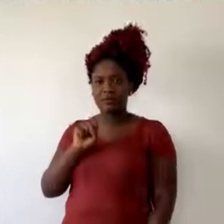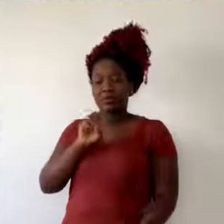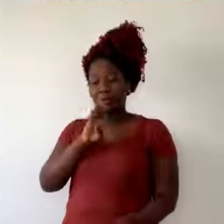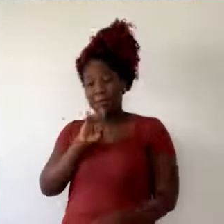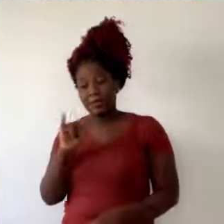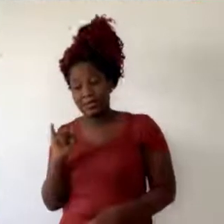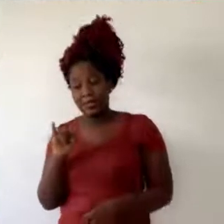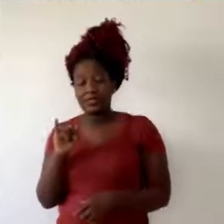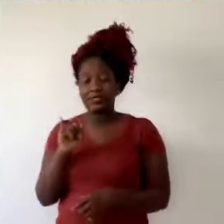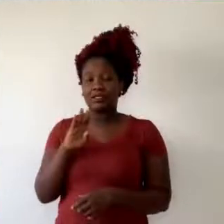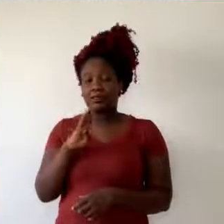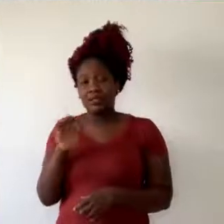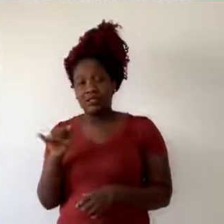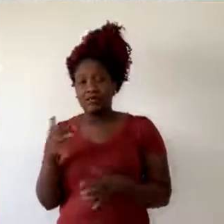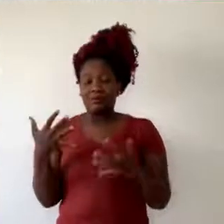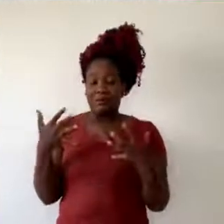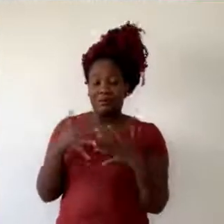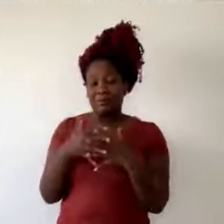debate,